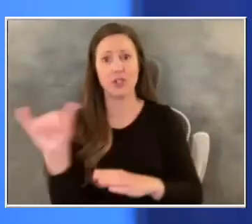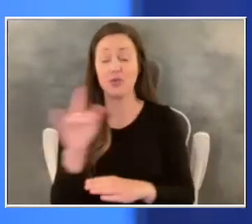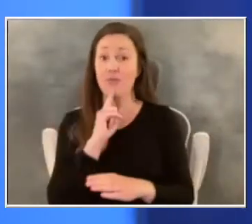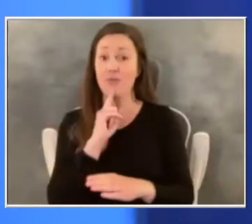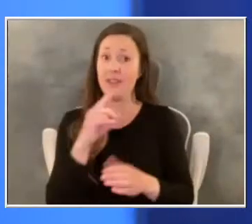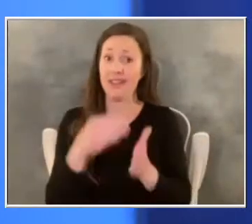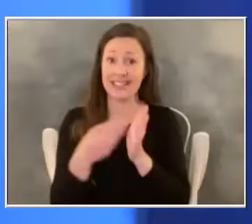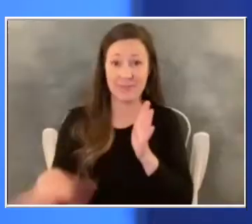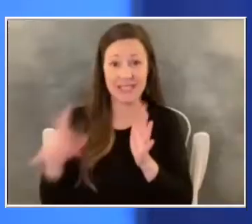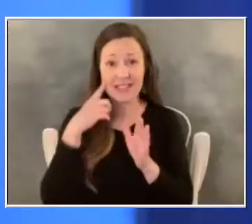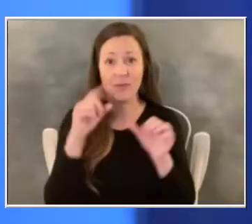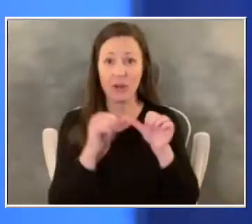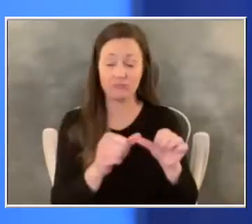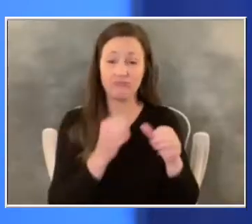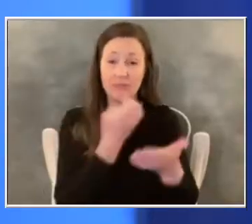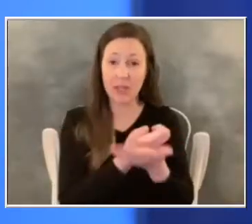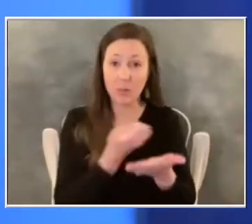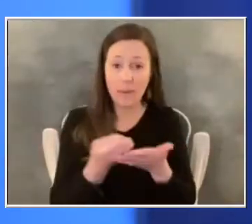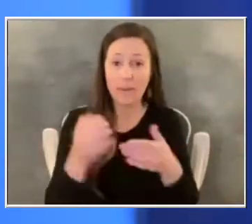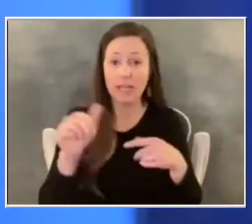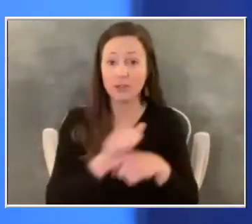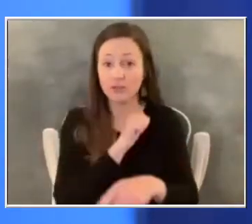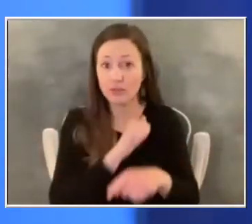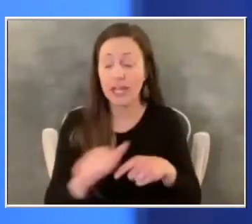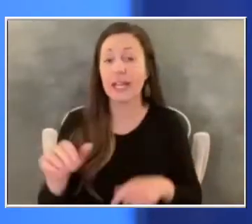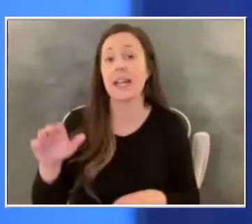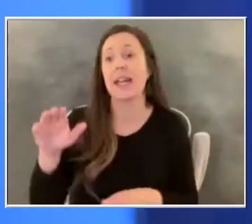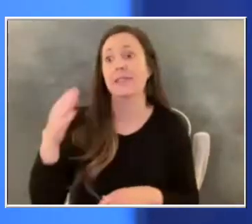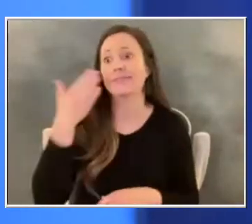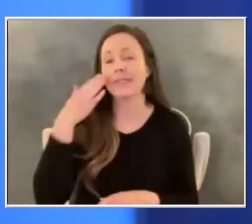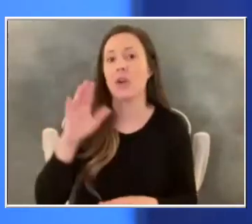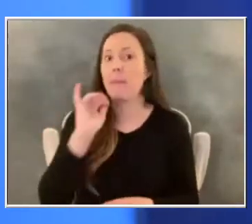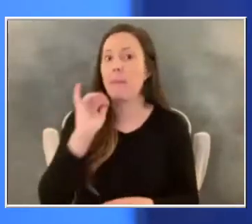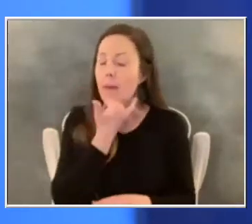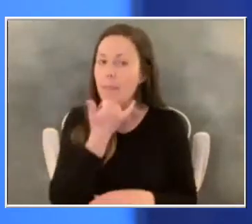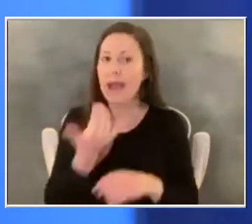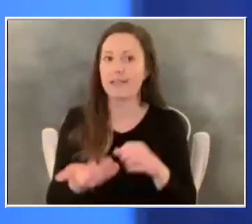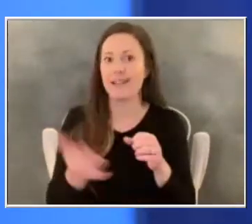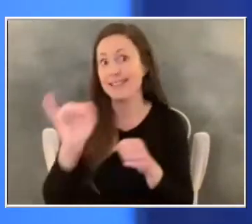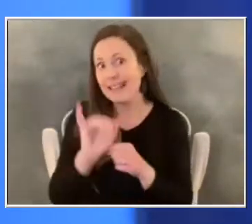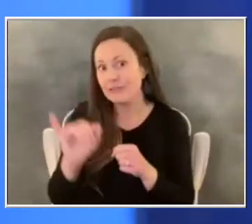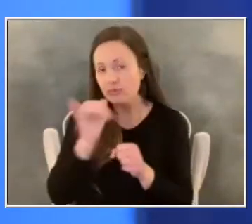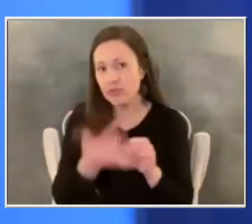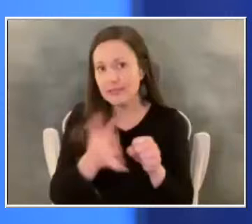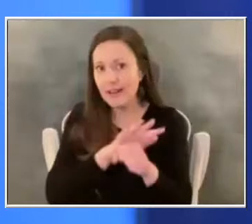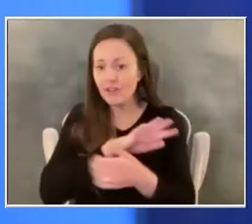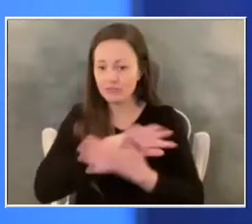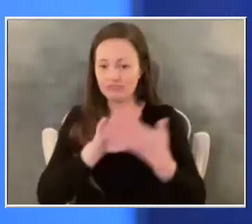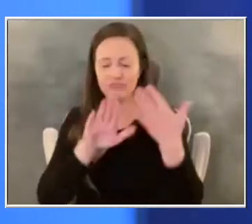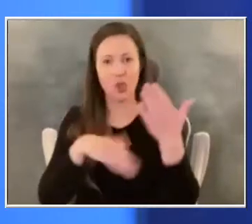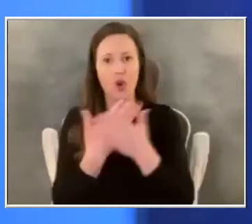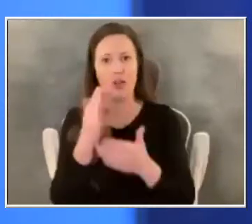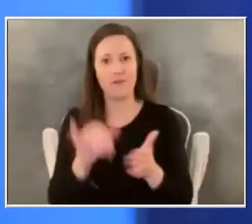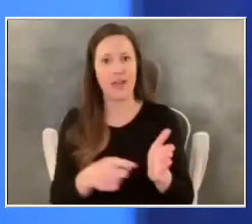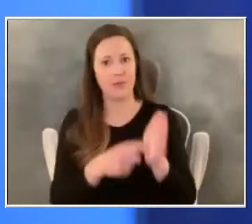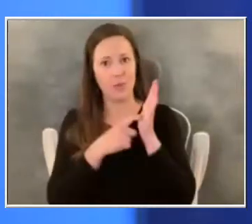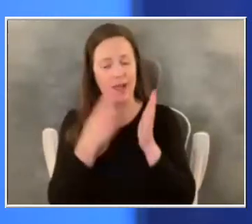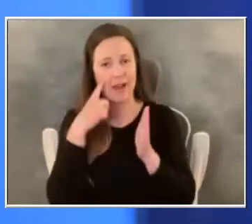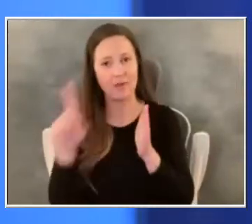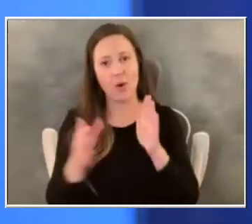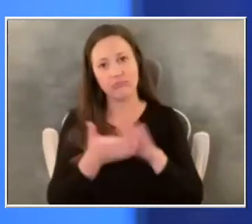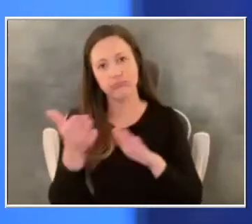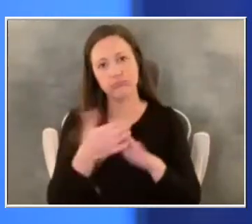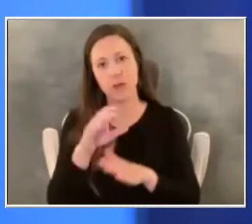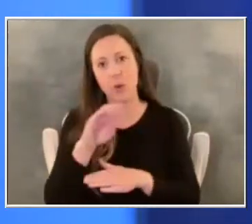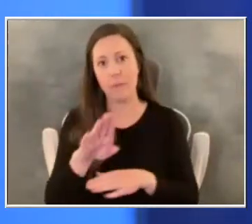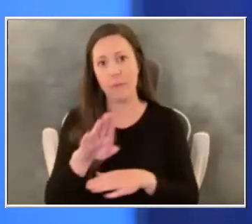the equipment, the training, the malpractice coverage, et cetera, that's required to operate OB, and you're doing that with very, very few patients.